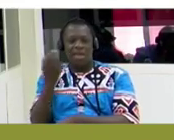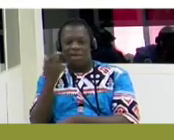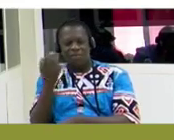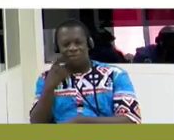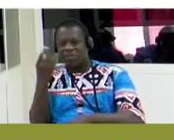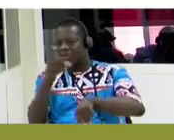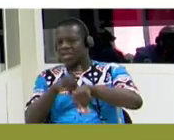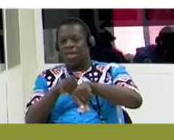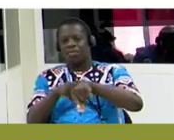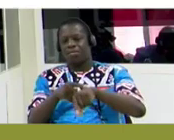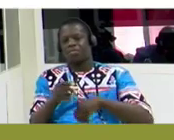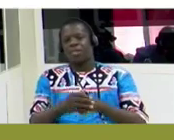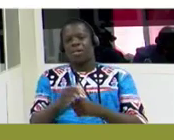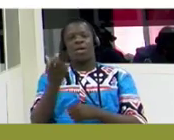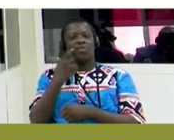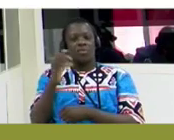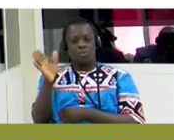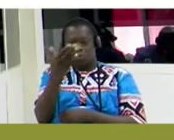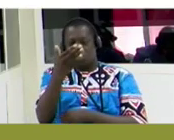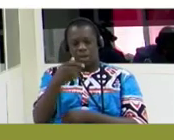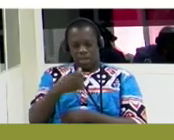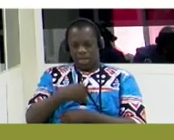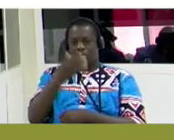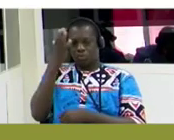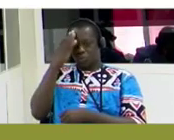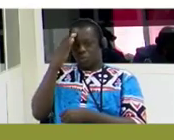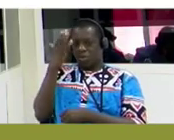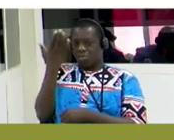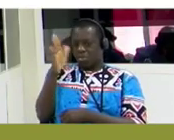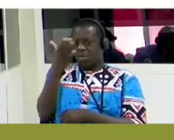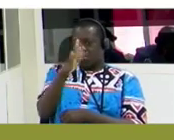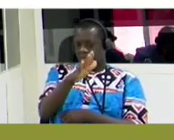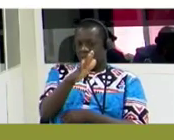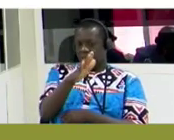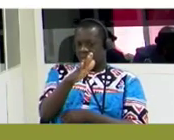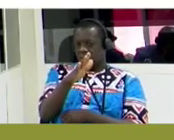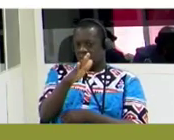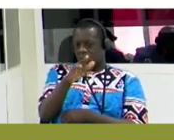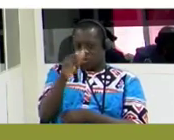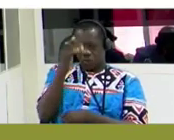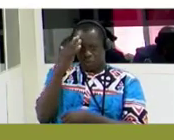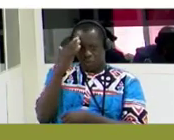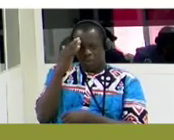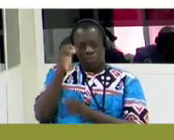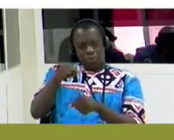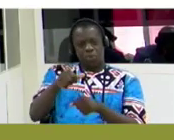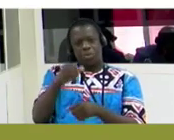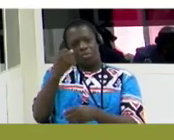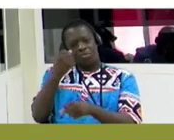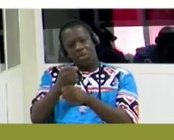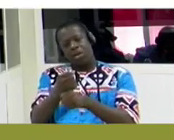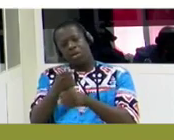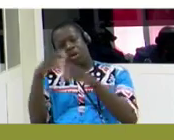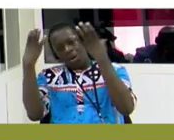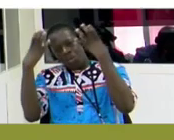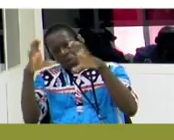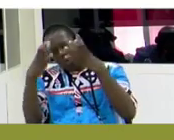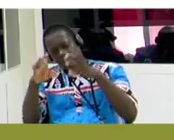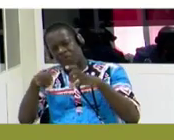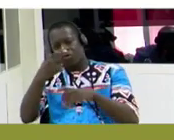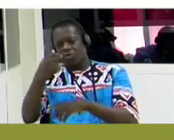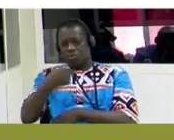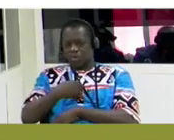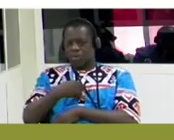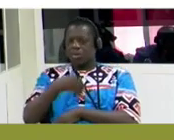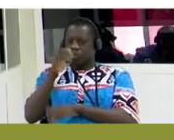know I can be, you know. It can cause problems for me anytime I'll be taken to mile two. That